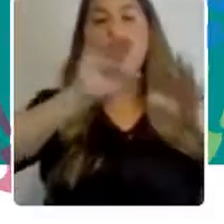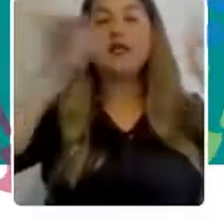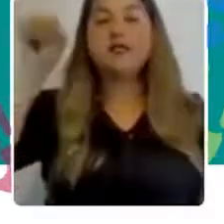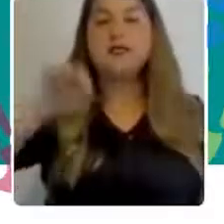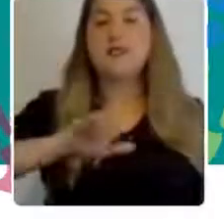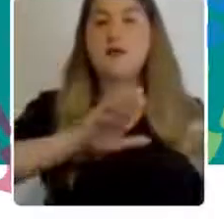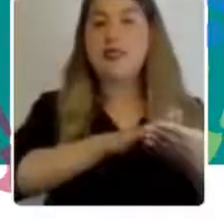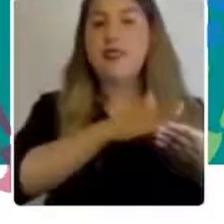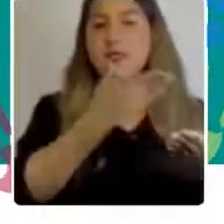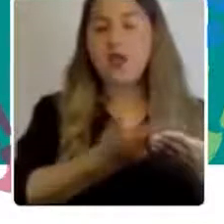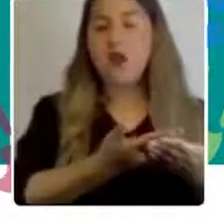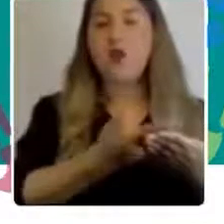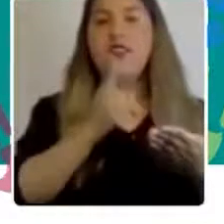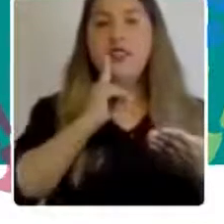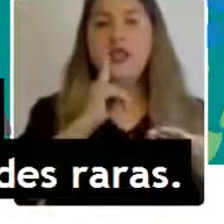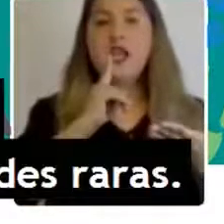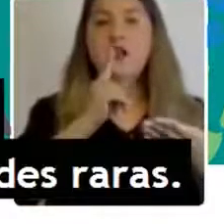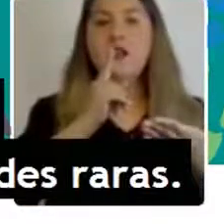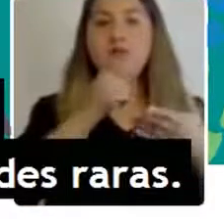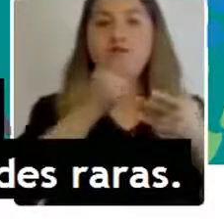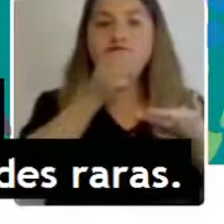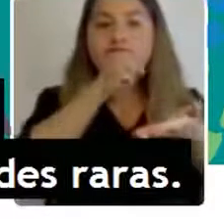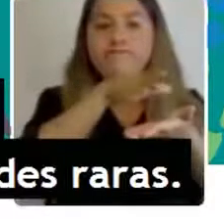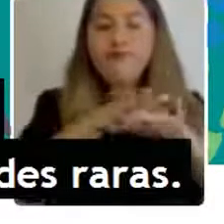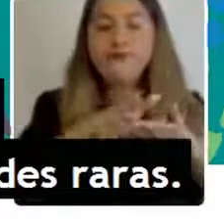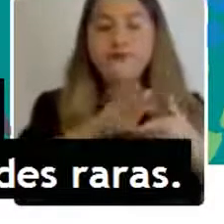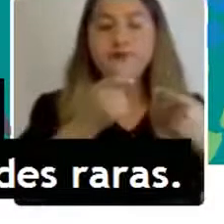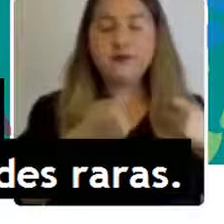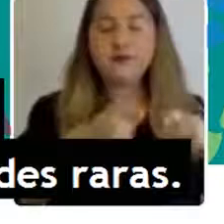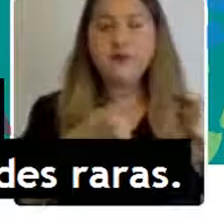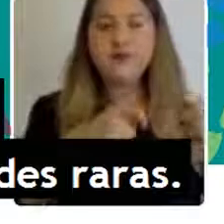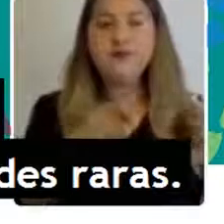And these are other facts. The